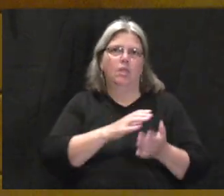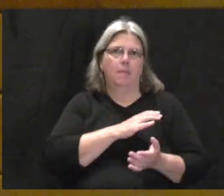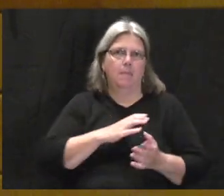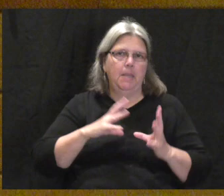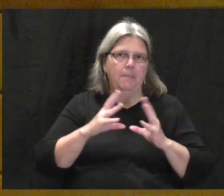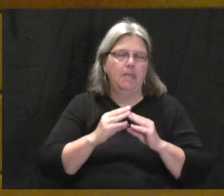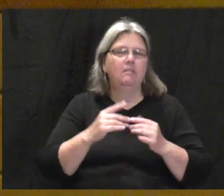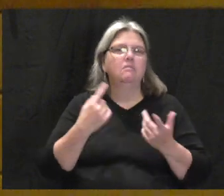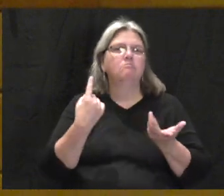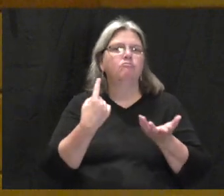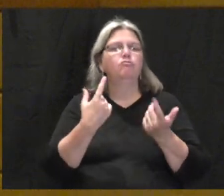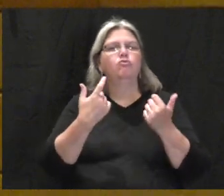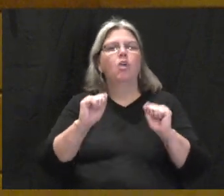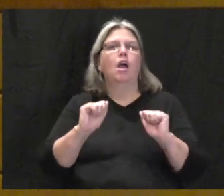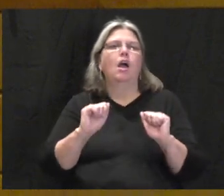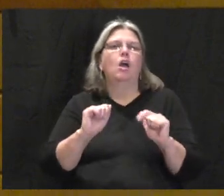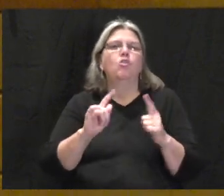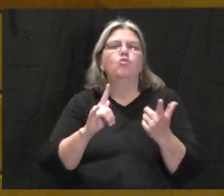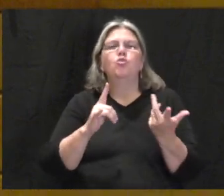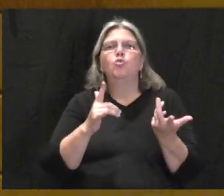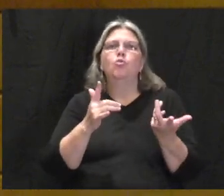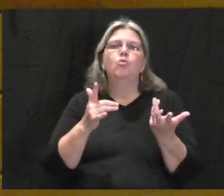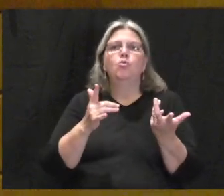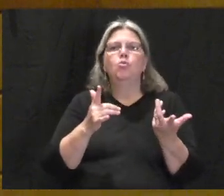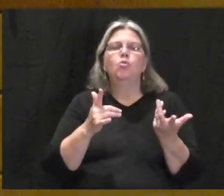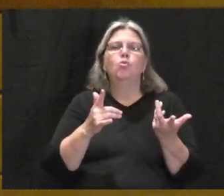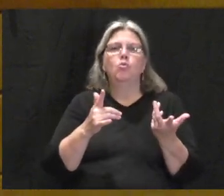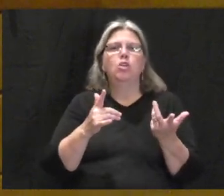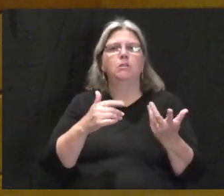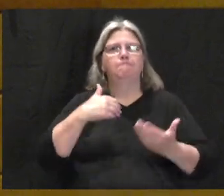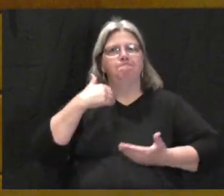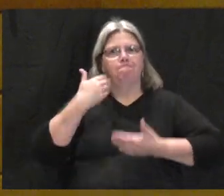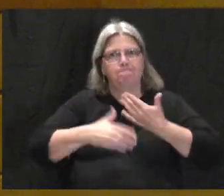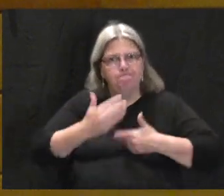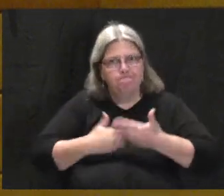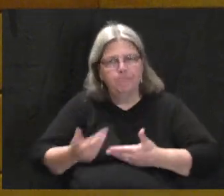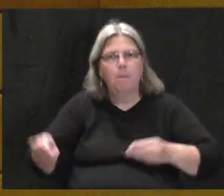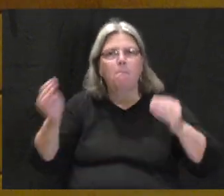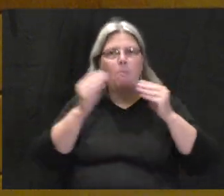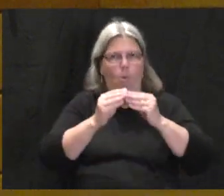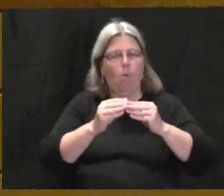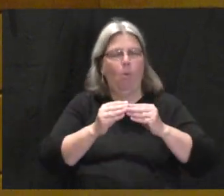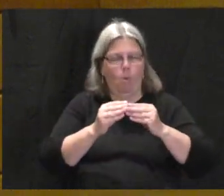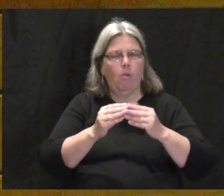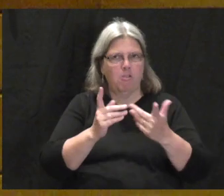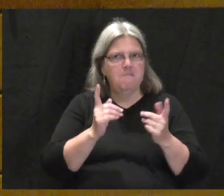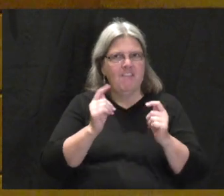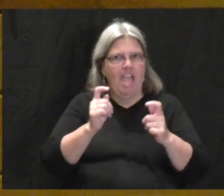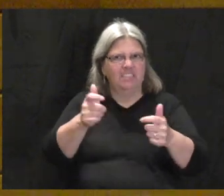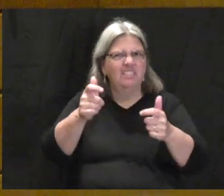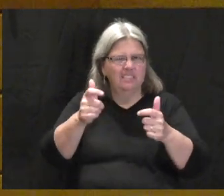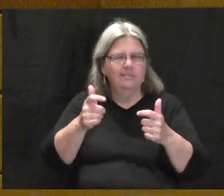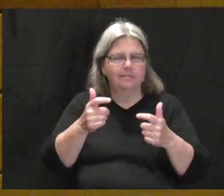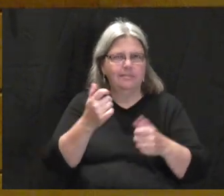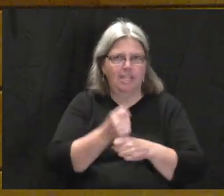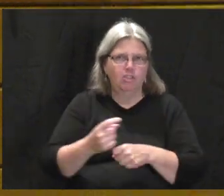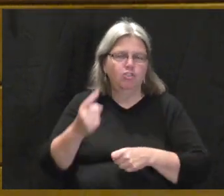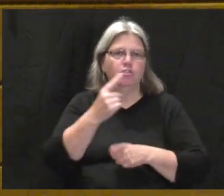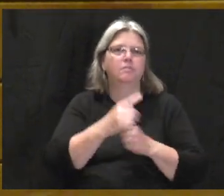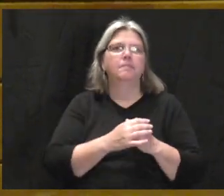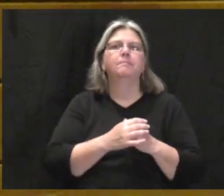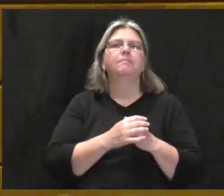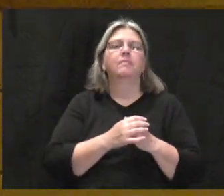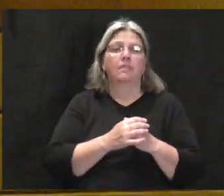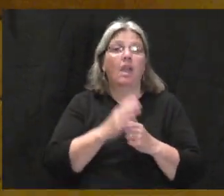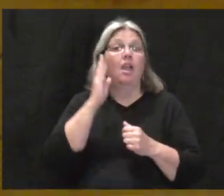try to put our foot on the accelerator and move a little bit faster this coming year. So I know